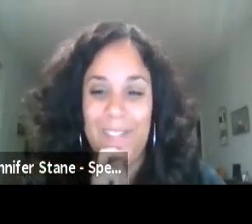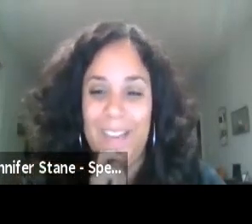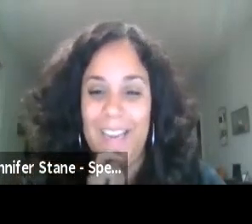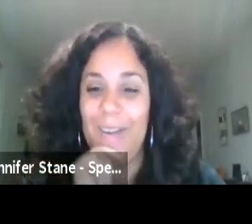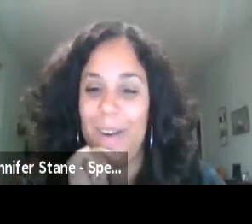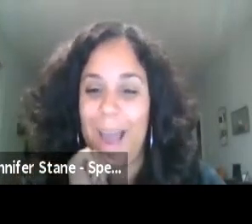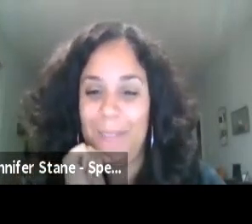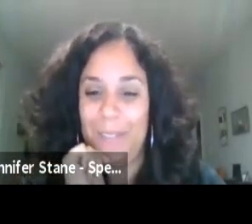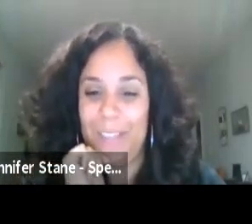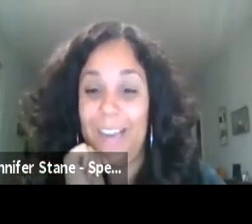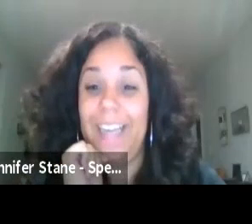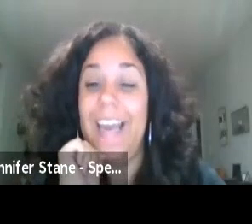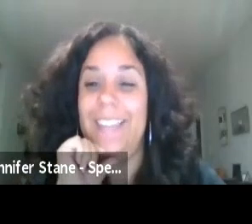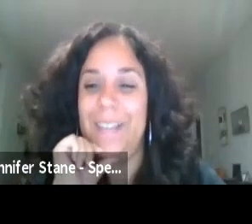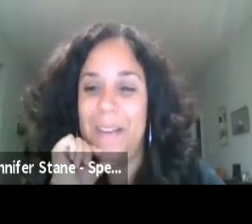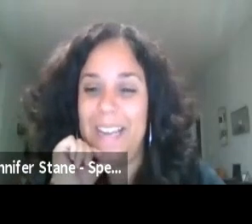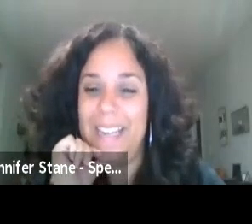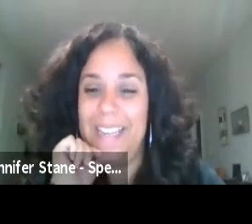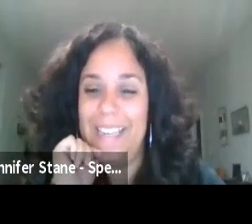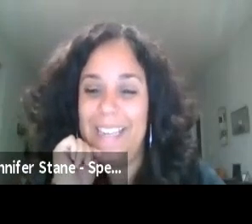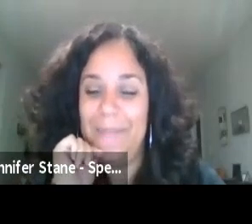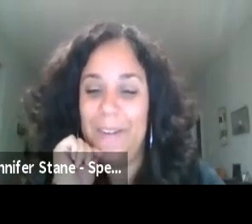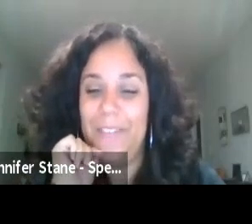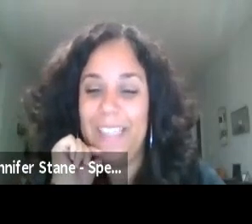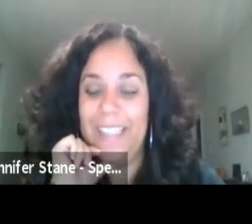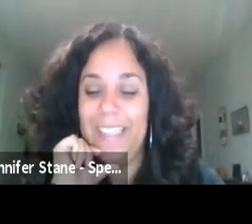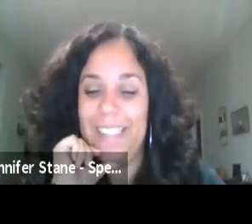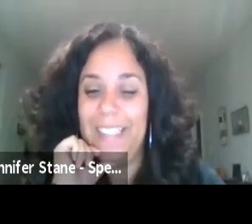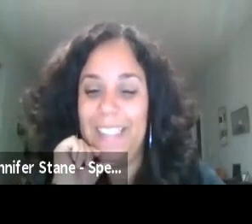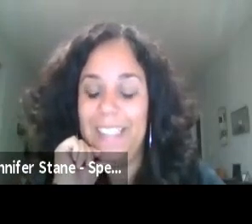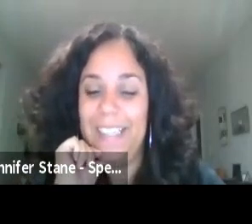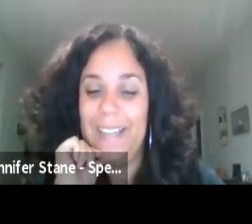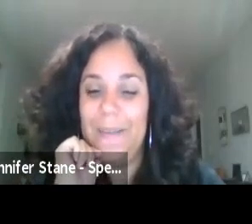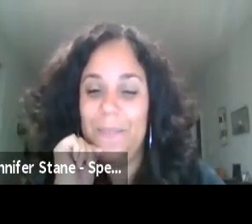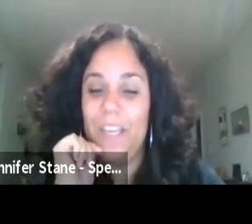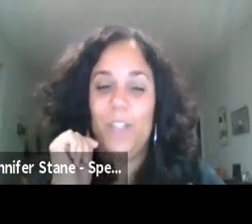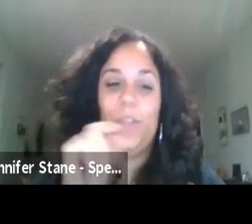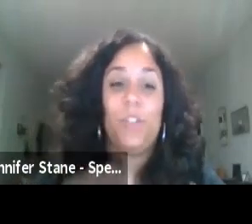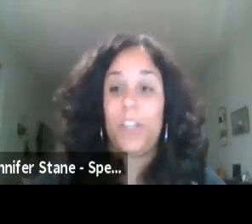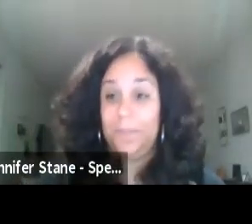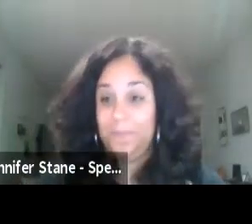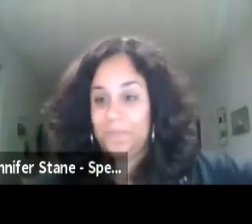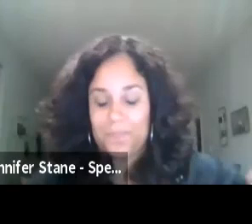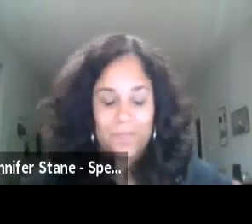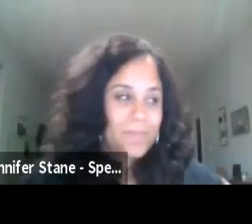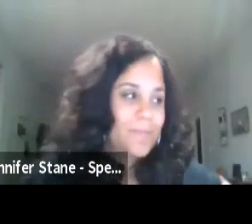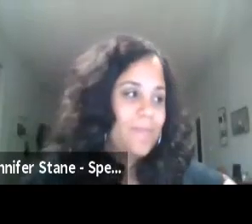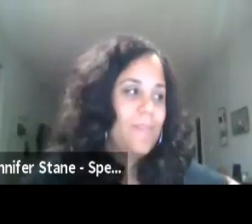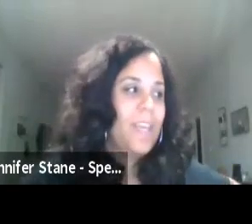Yes, Miss Vicky, you are absolutely right. Yes, Dominic, perfect. So it's sugar.